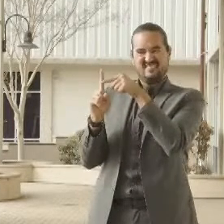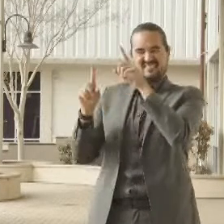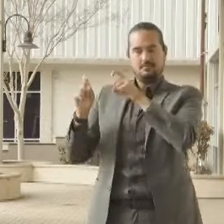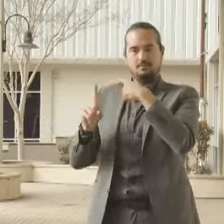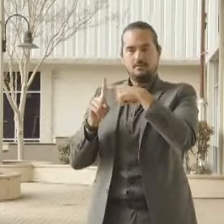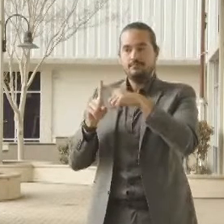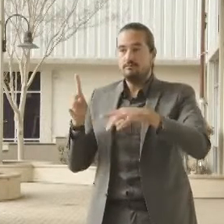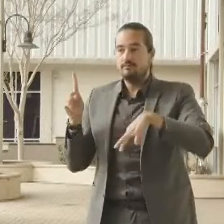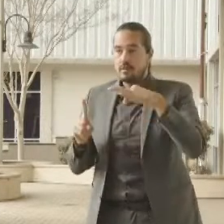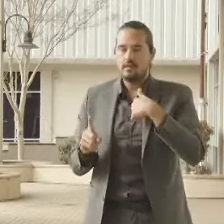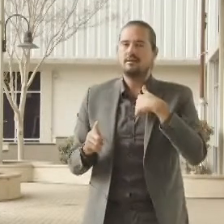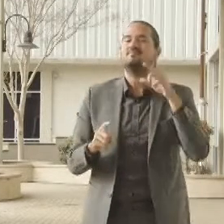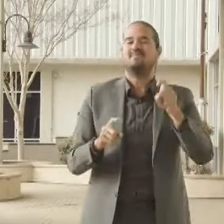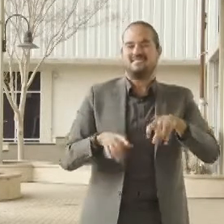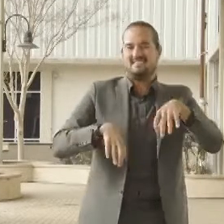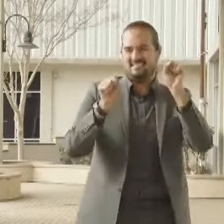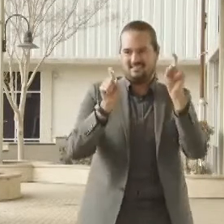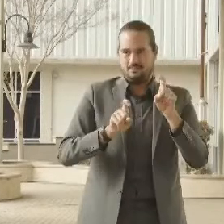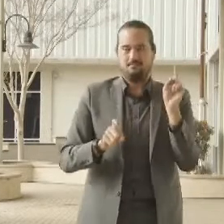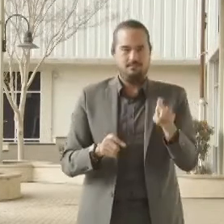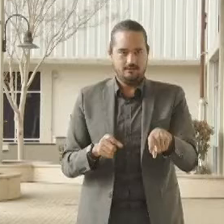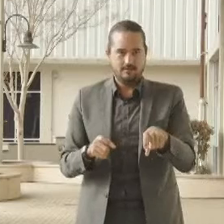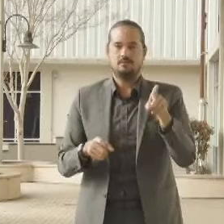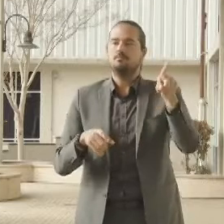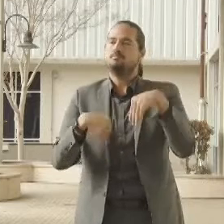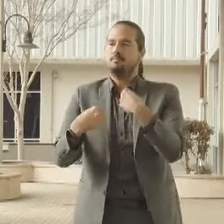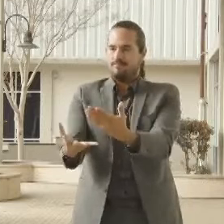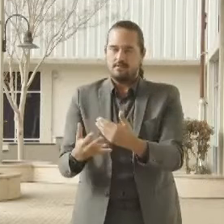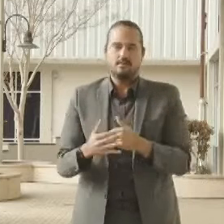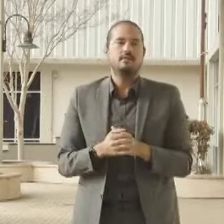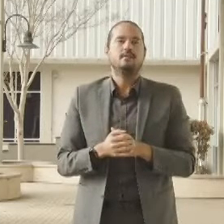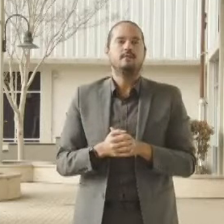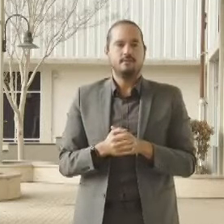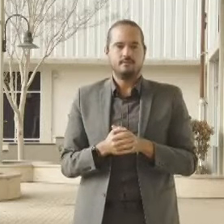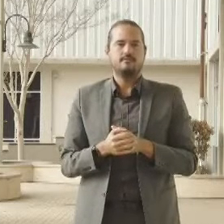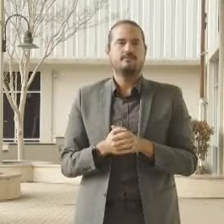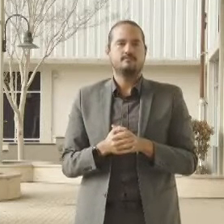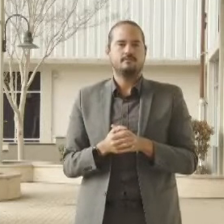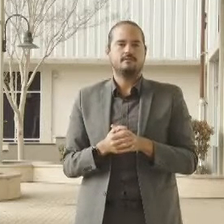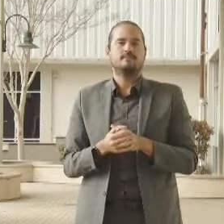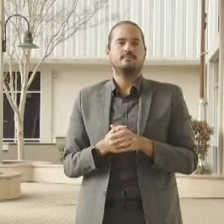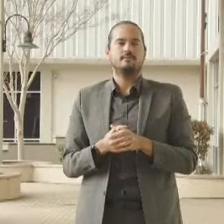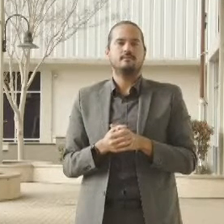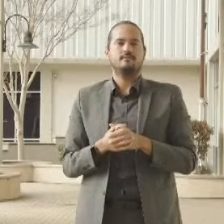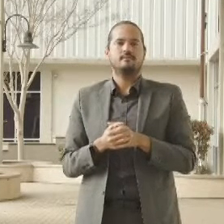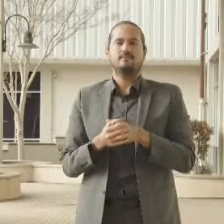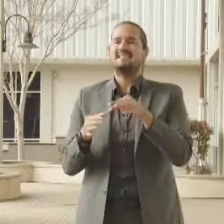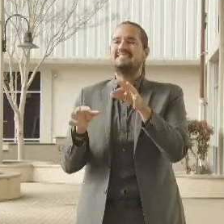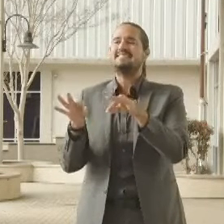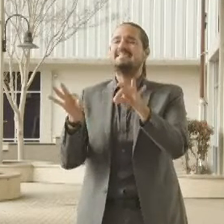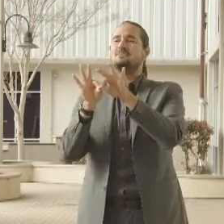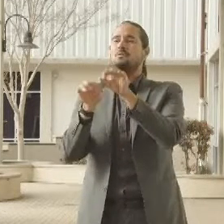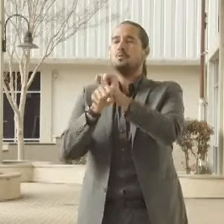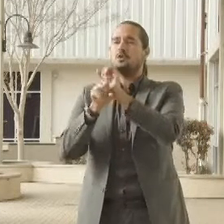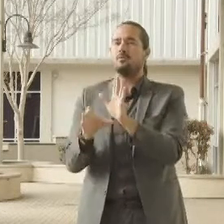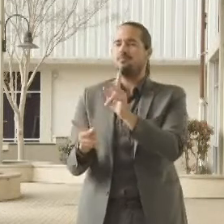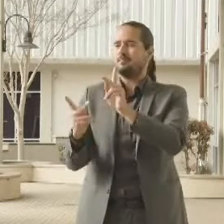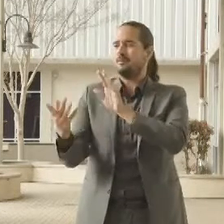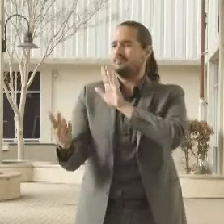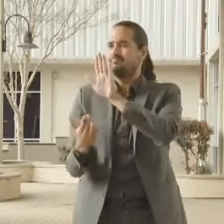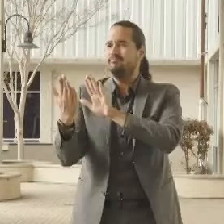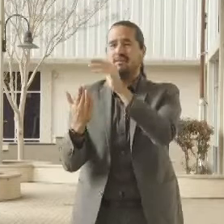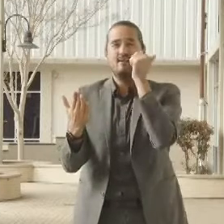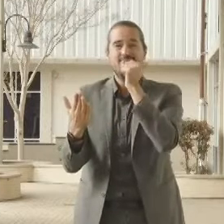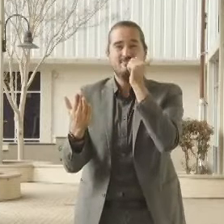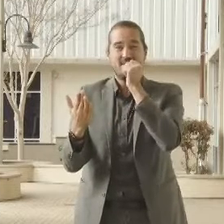current order, instead of requiring routine surveillance testing for essential workers, it now will require testing aligned with